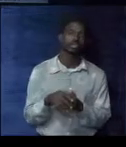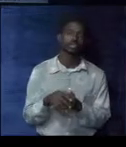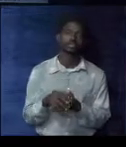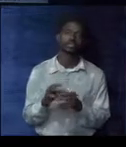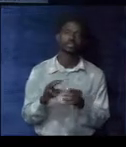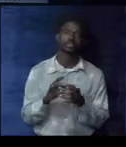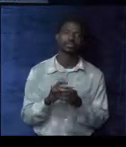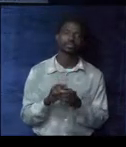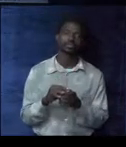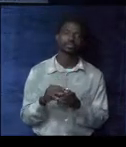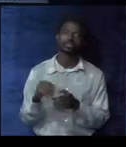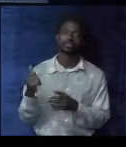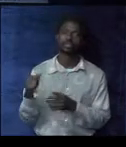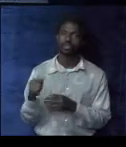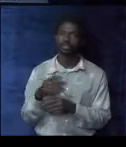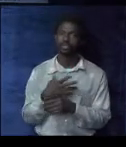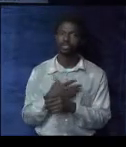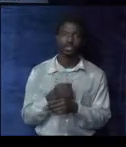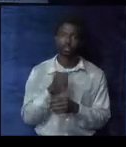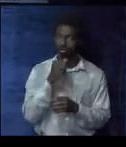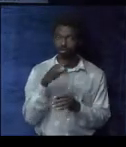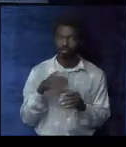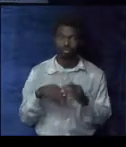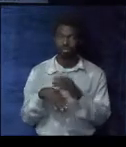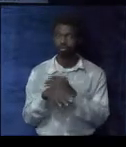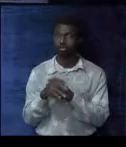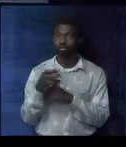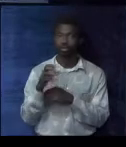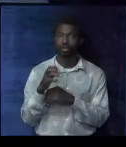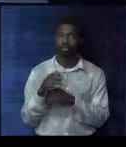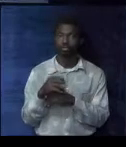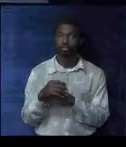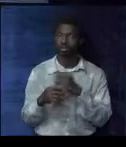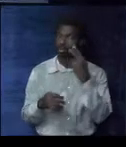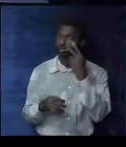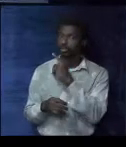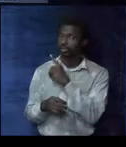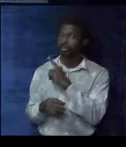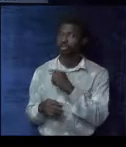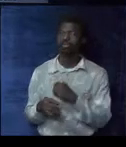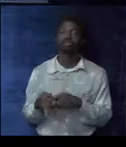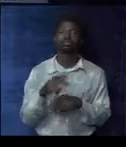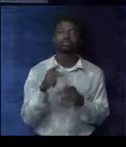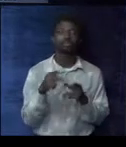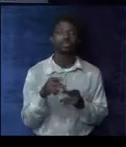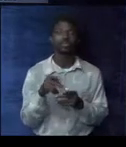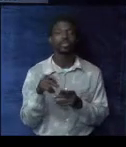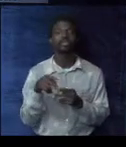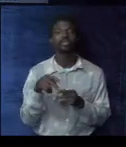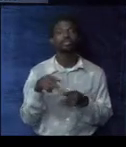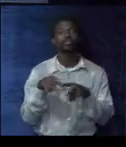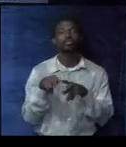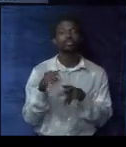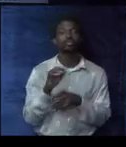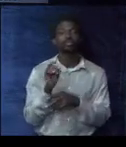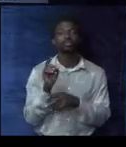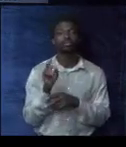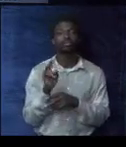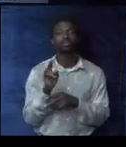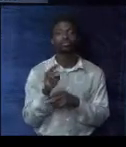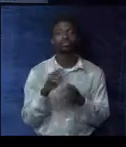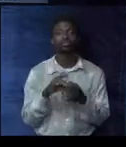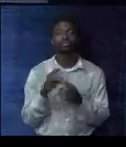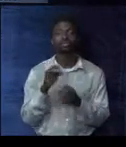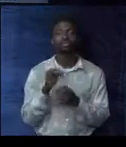have units, tens, there is nothing under the 100 place. So the place value of 1 is 10 for million, and that's why you have